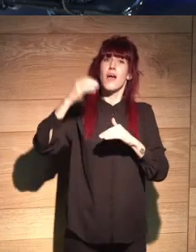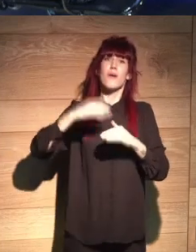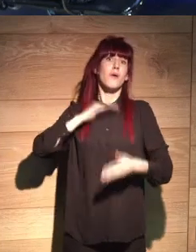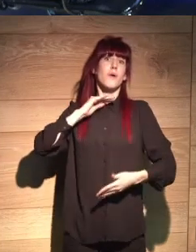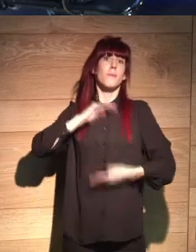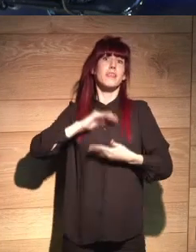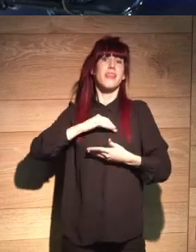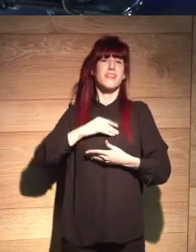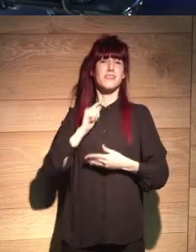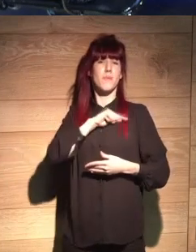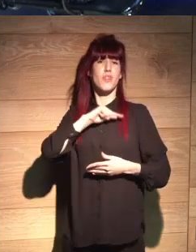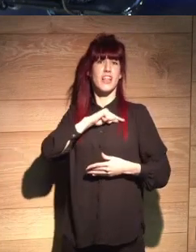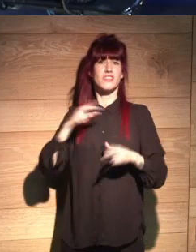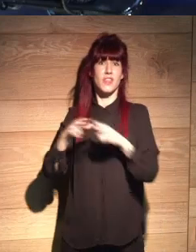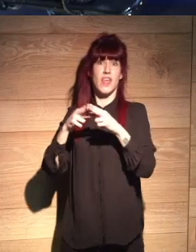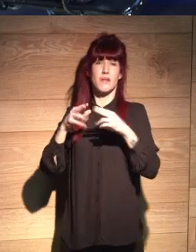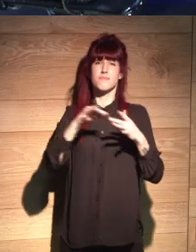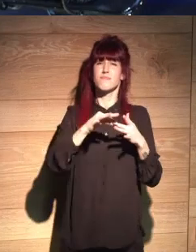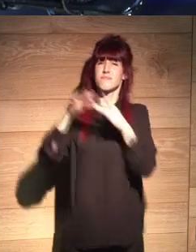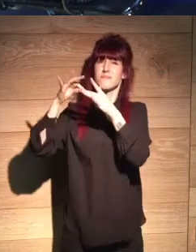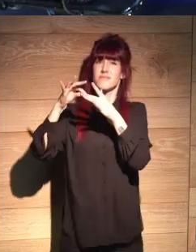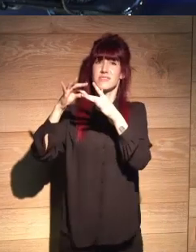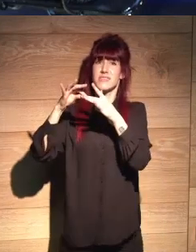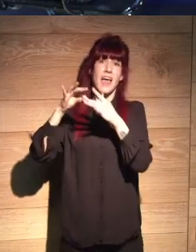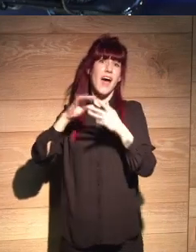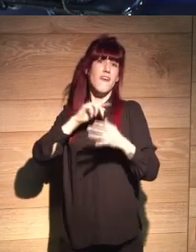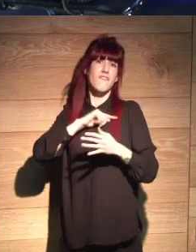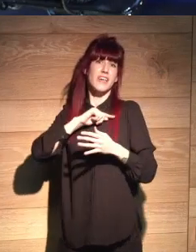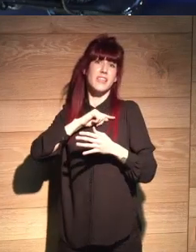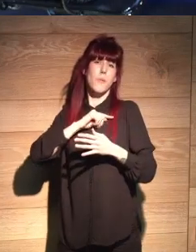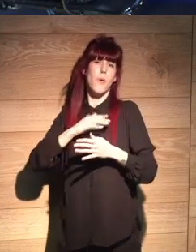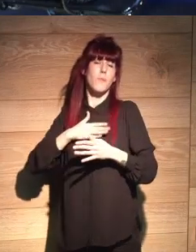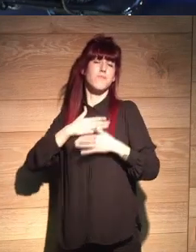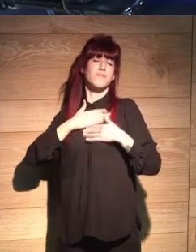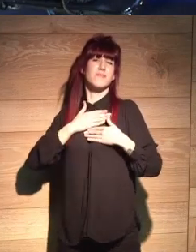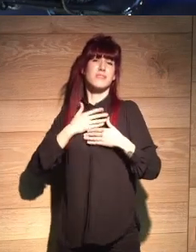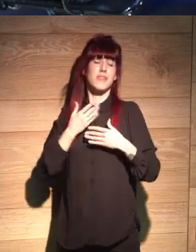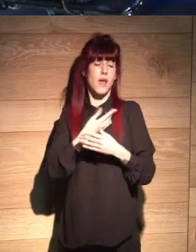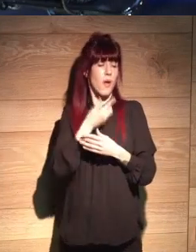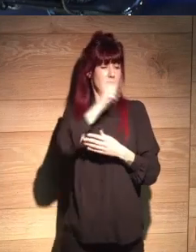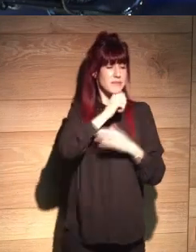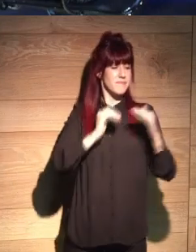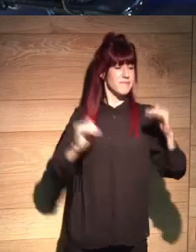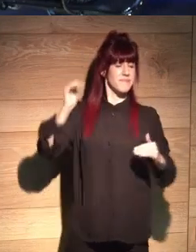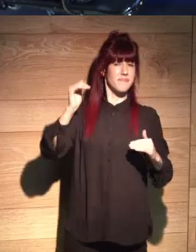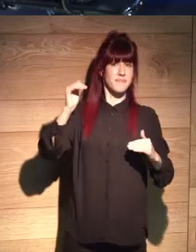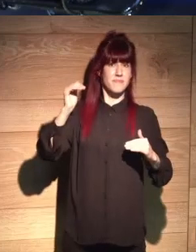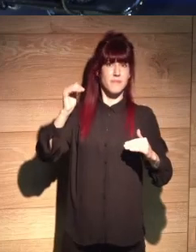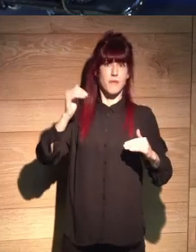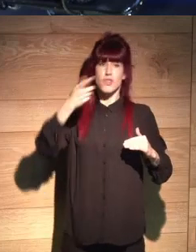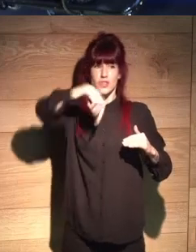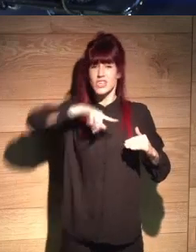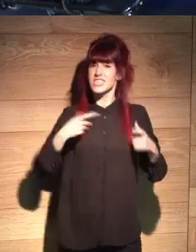the emotional competencies and social skills correlated with the affection than men. But in our